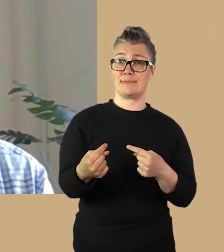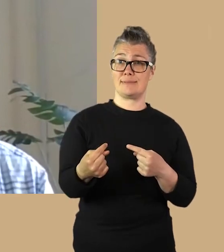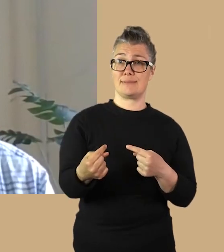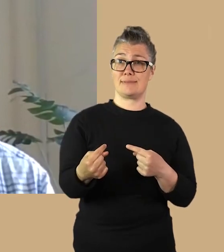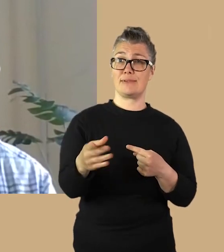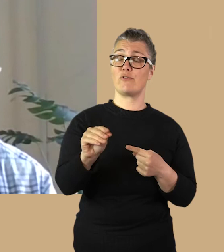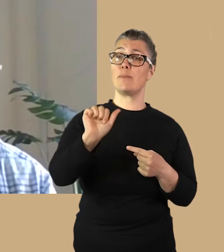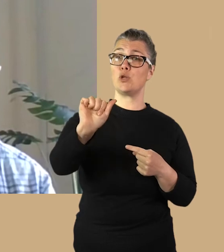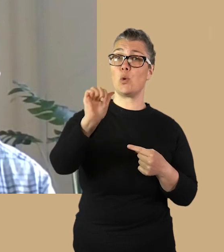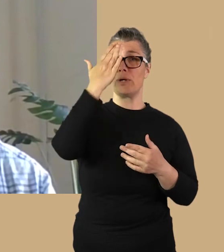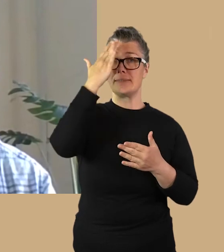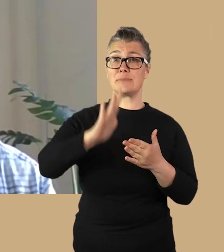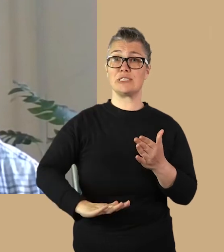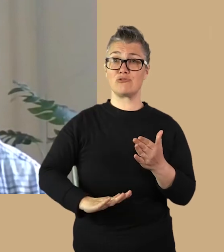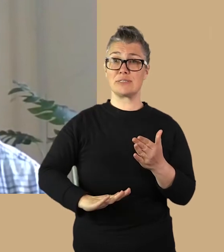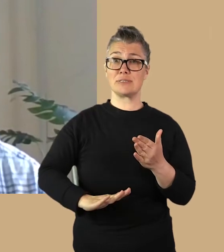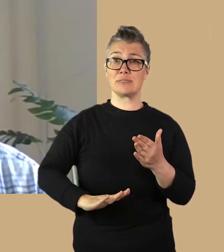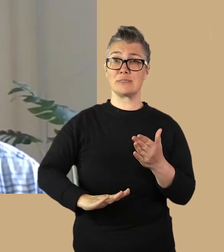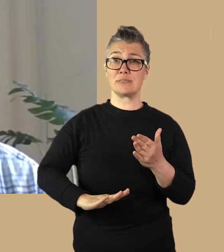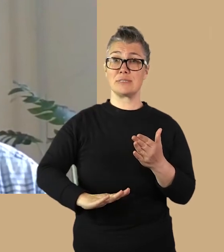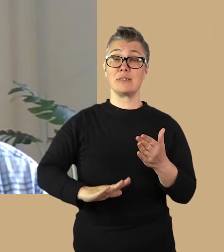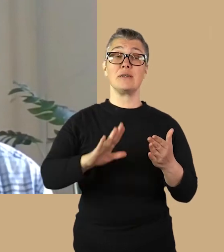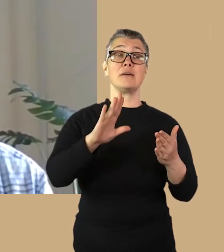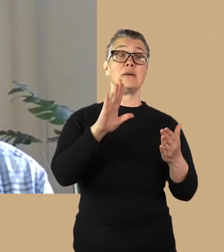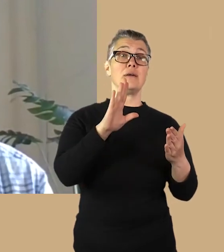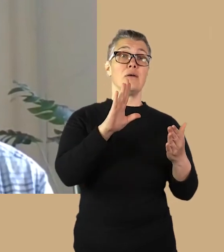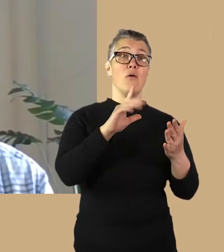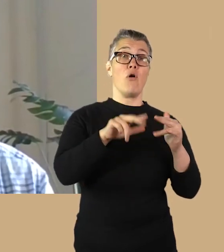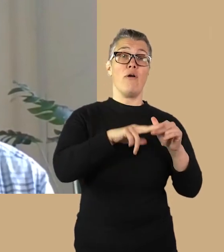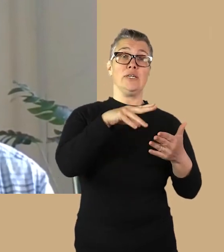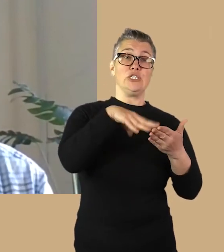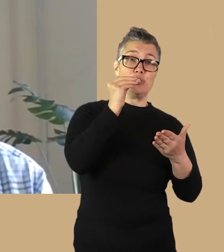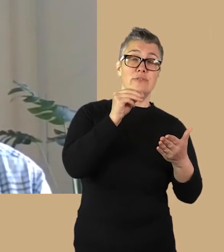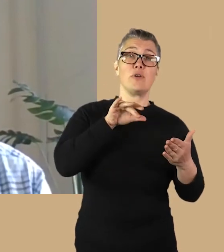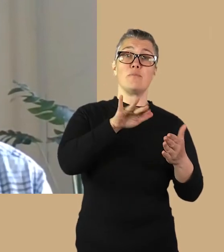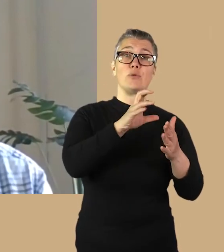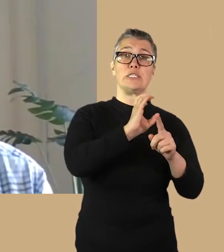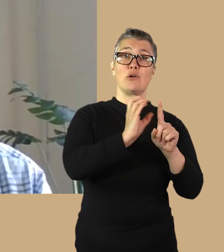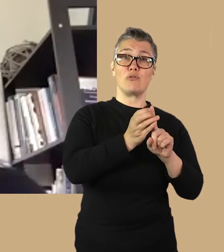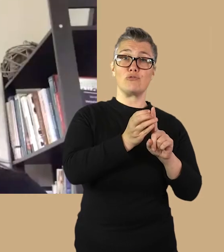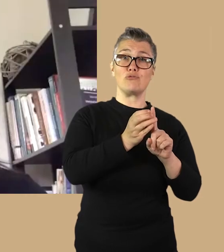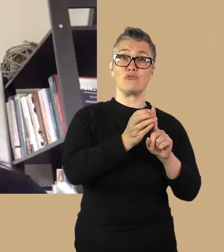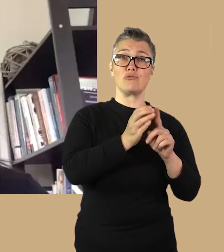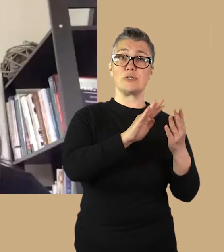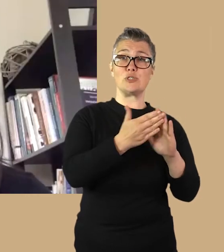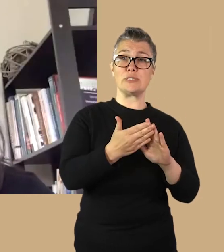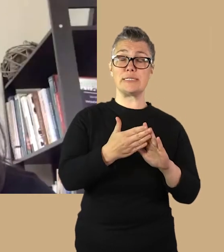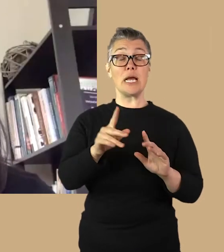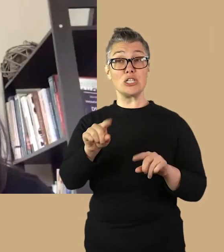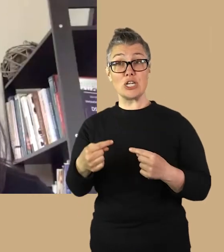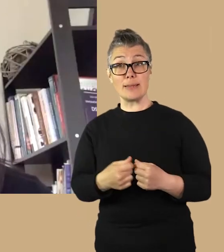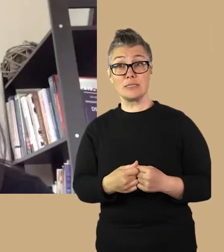challenge based on your experience of a student from a multicultural community? Challenge?